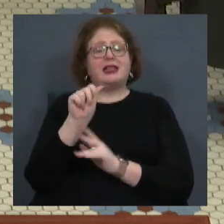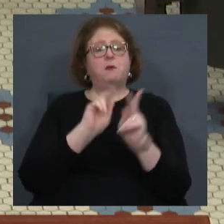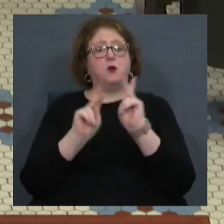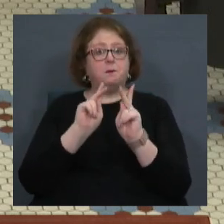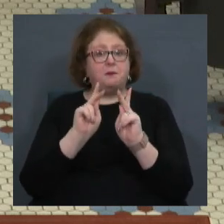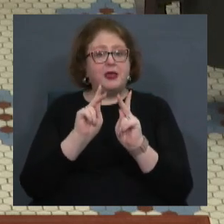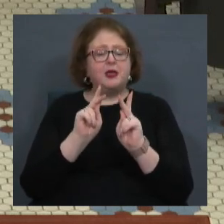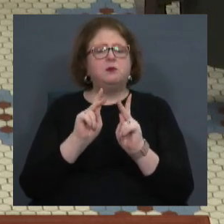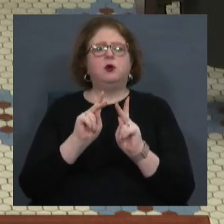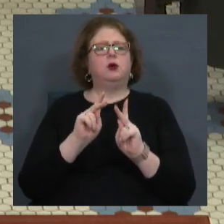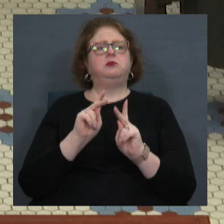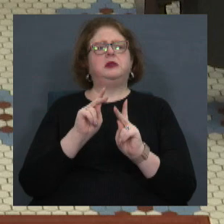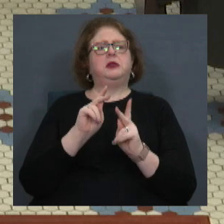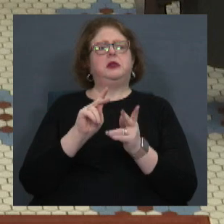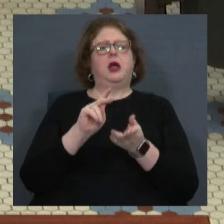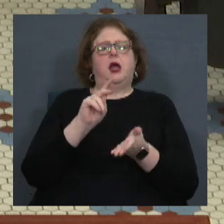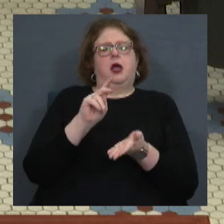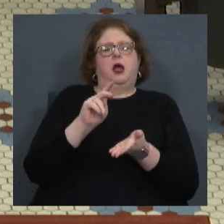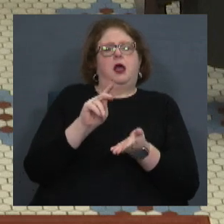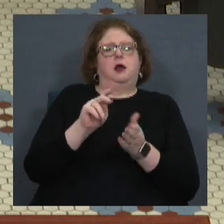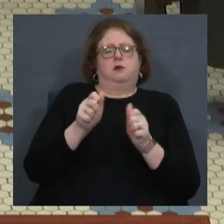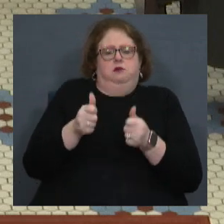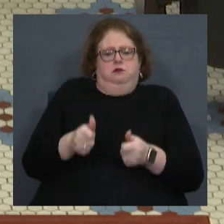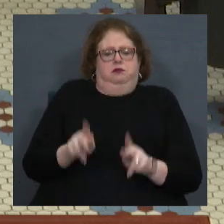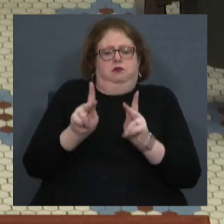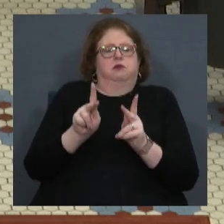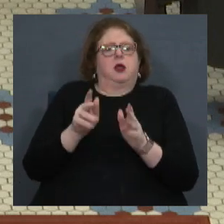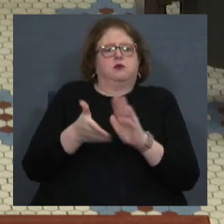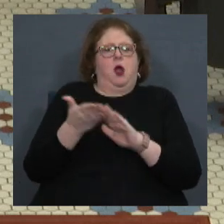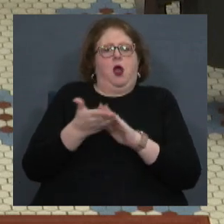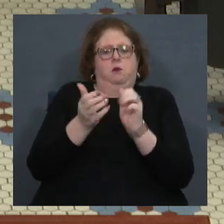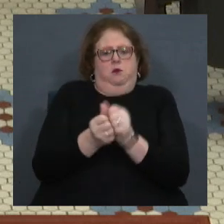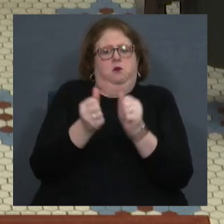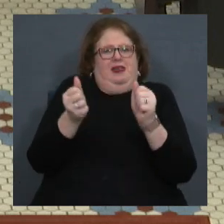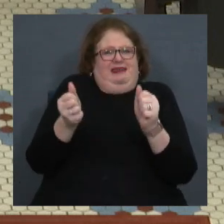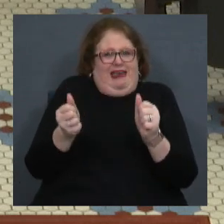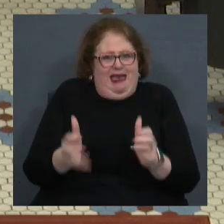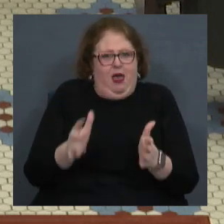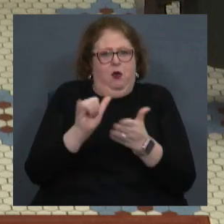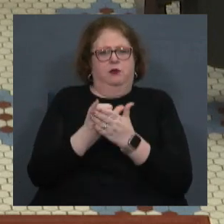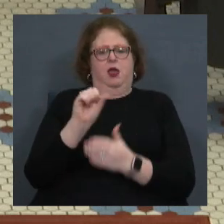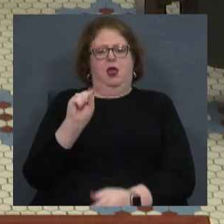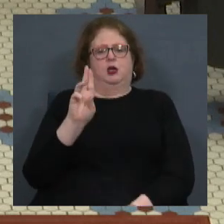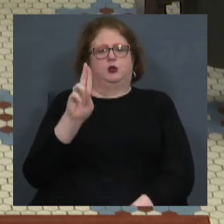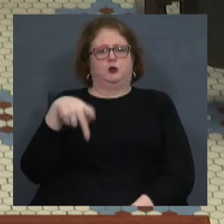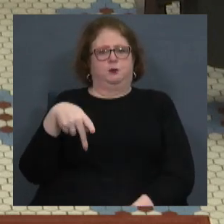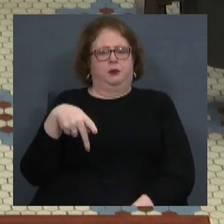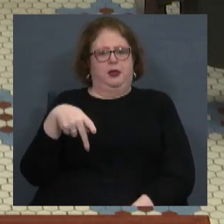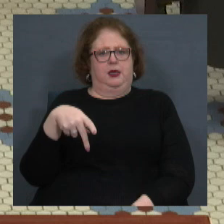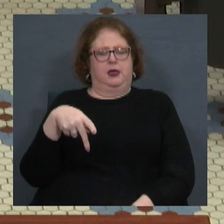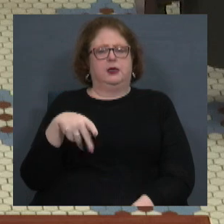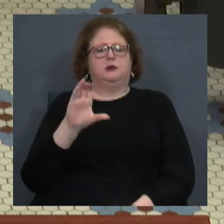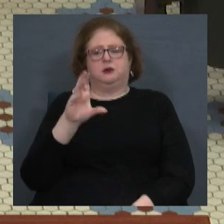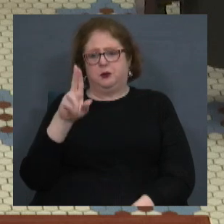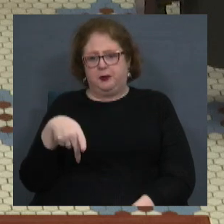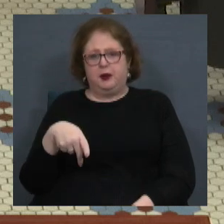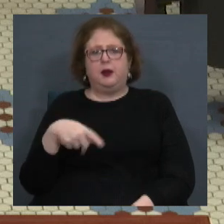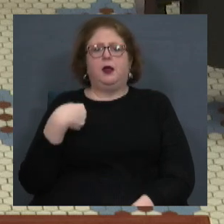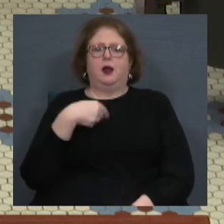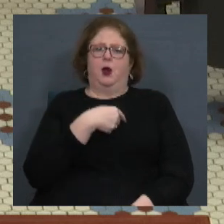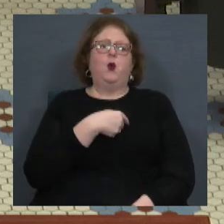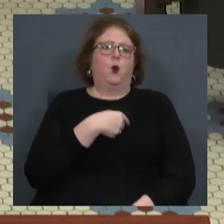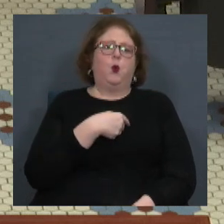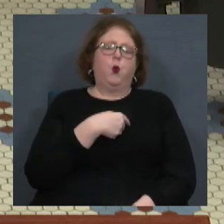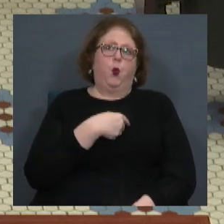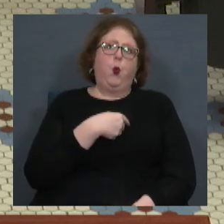to obtain a conditional use permit or special use permit. We still contend that both of these